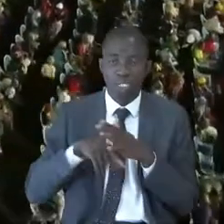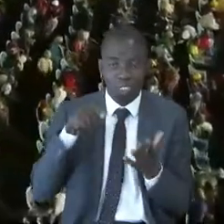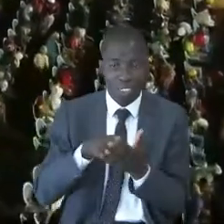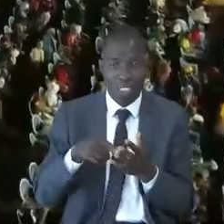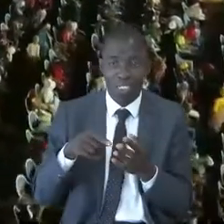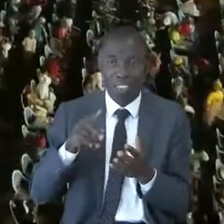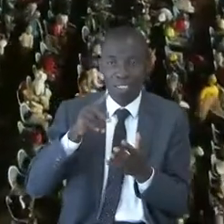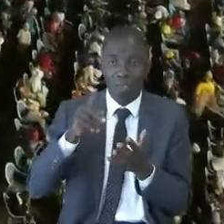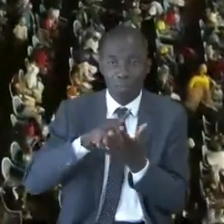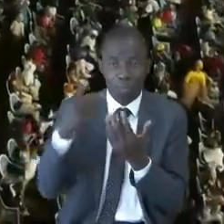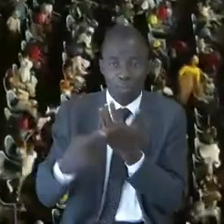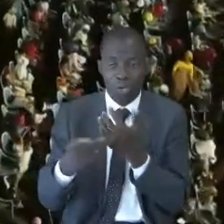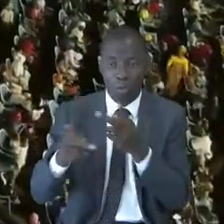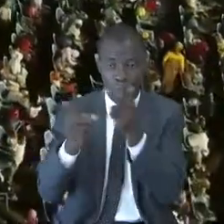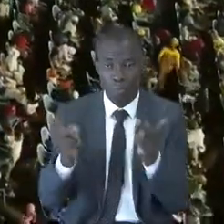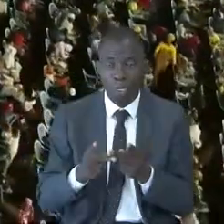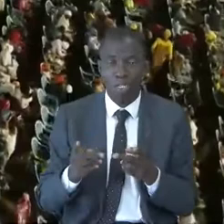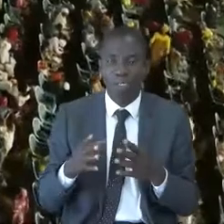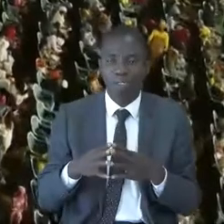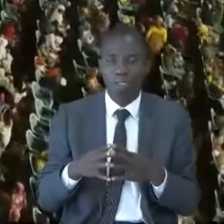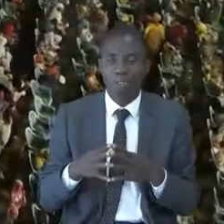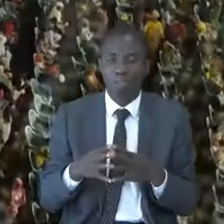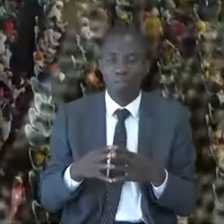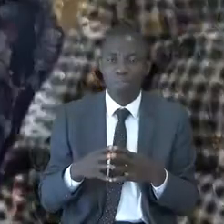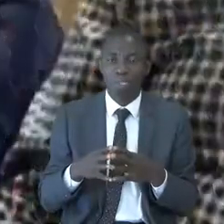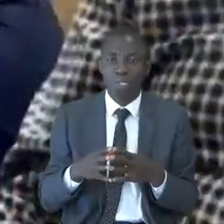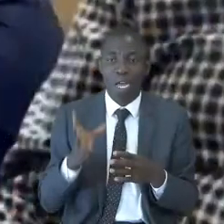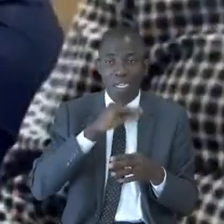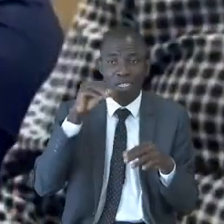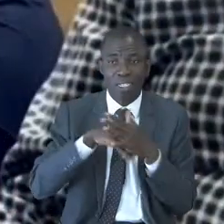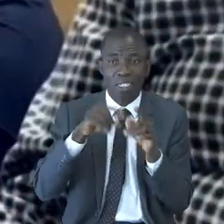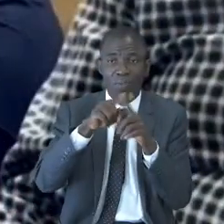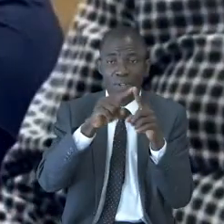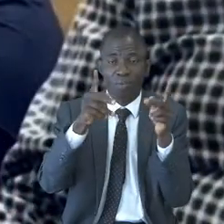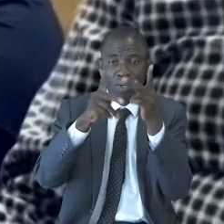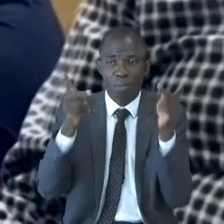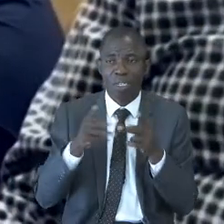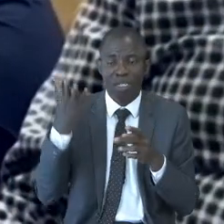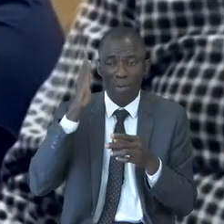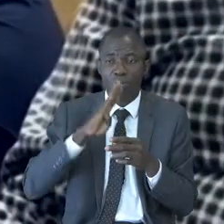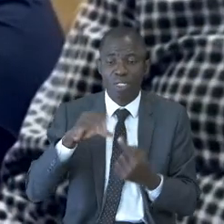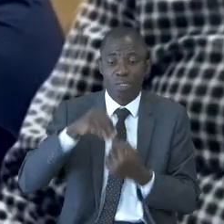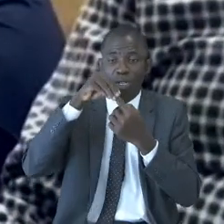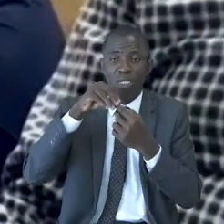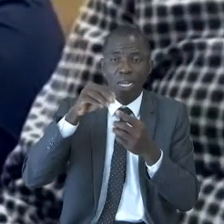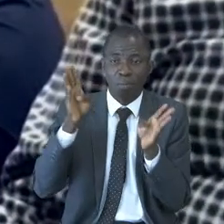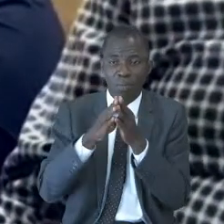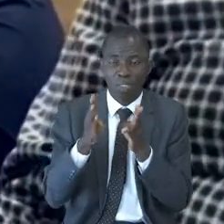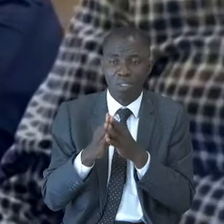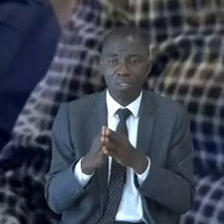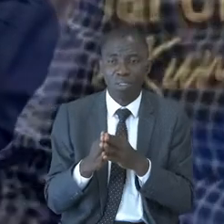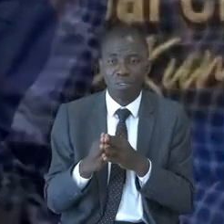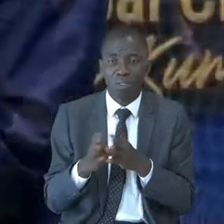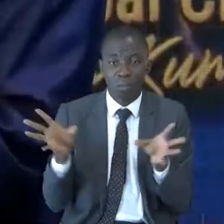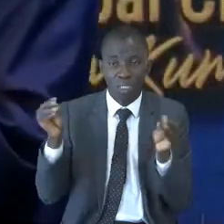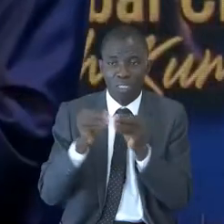locations where you are over there, there will be a special meeting We call